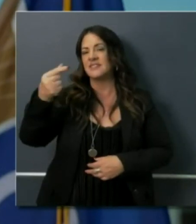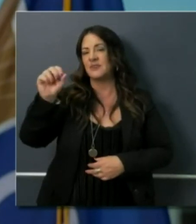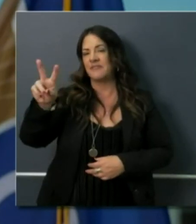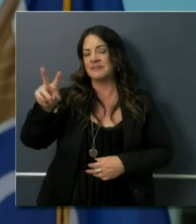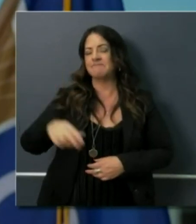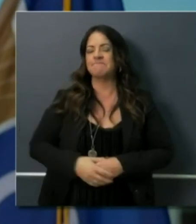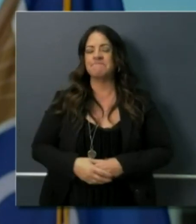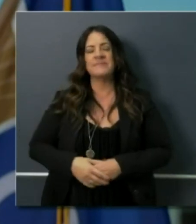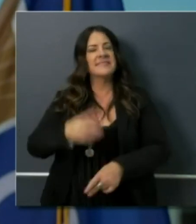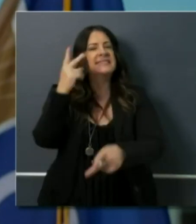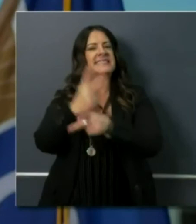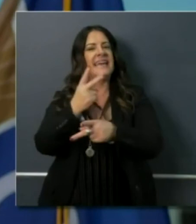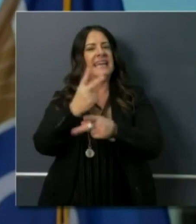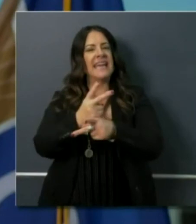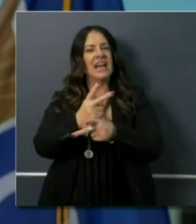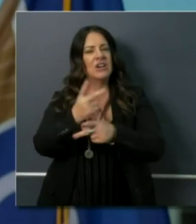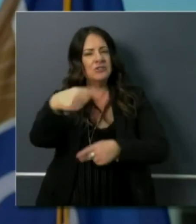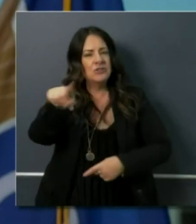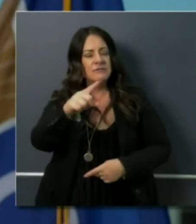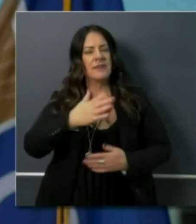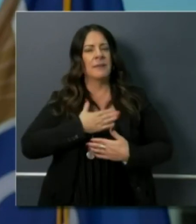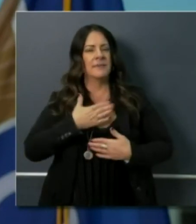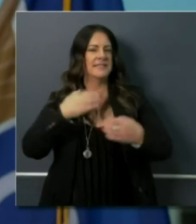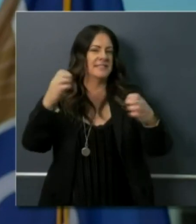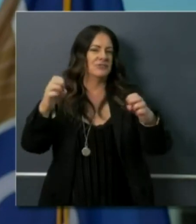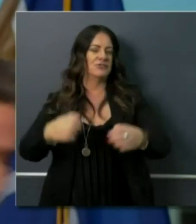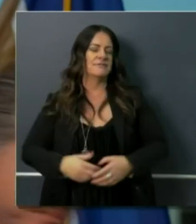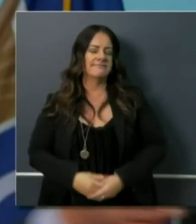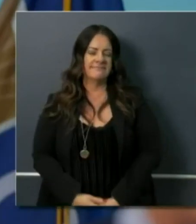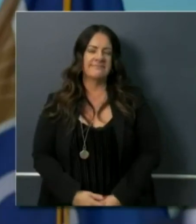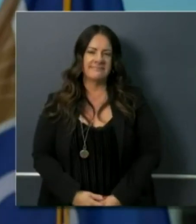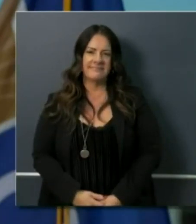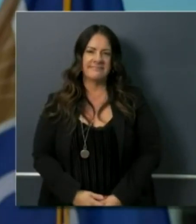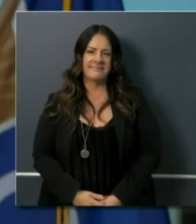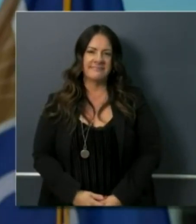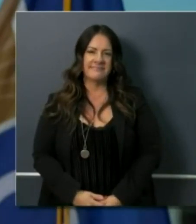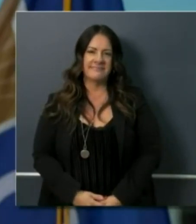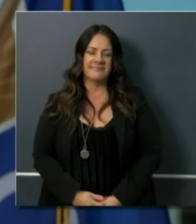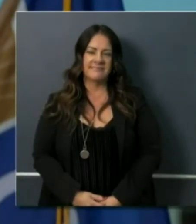covid19.ca.gov. Take care, everybody, and happy Easter.